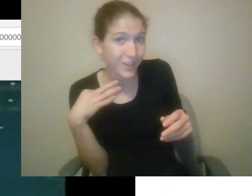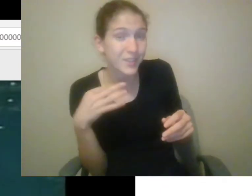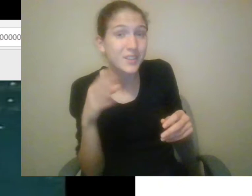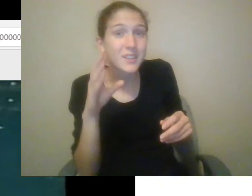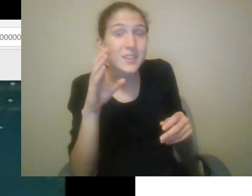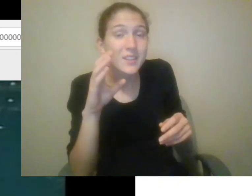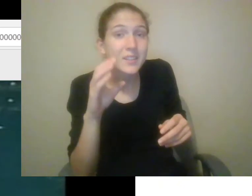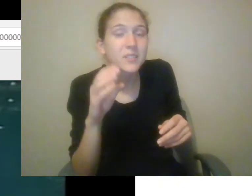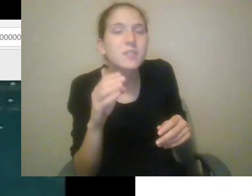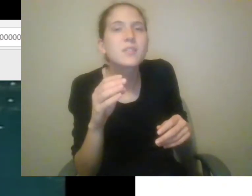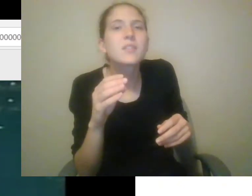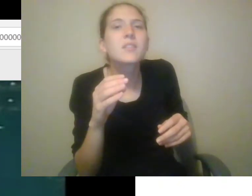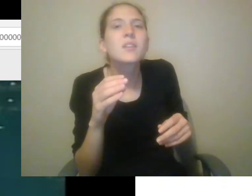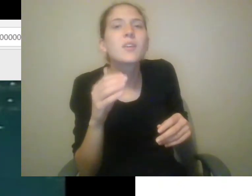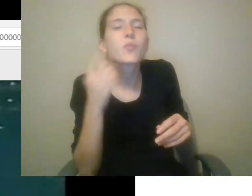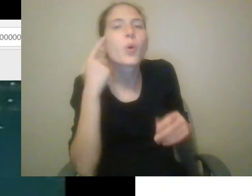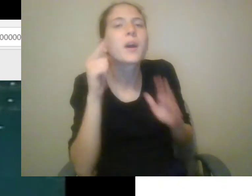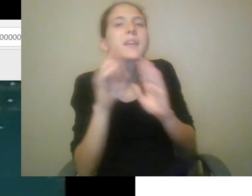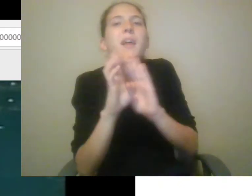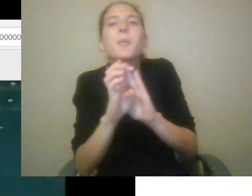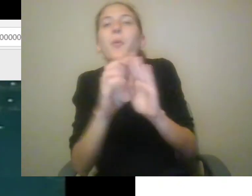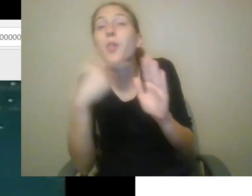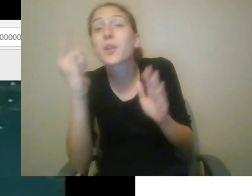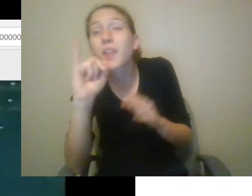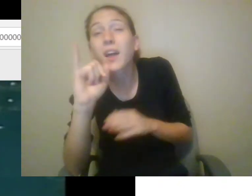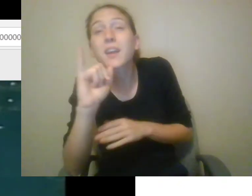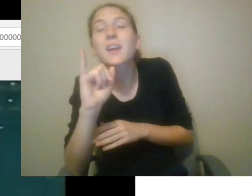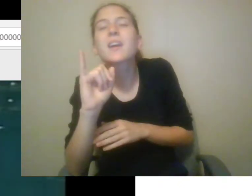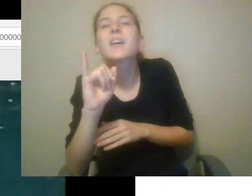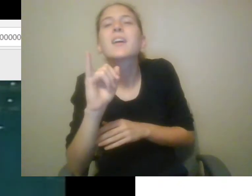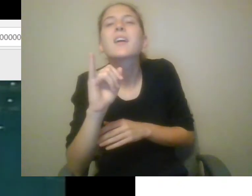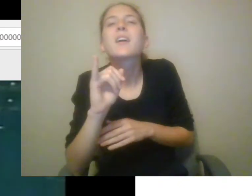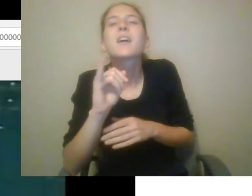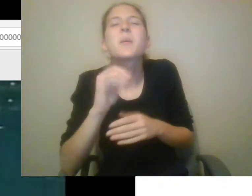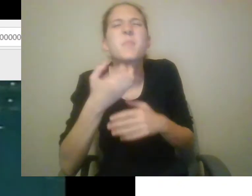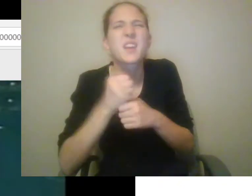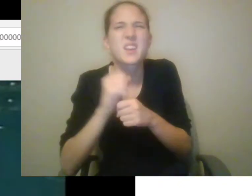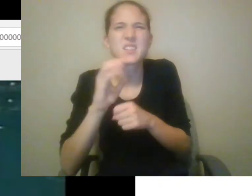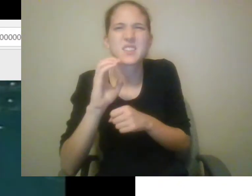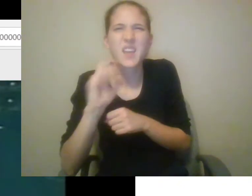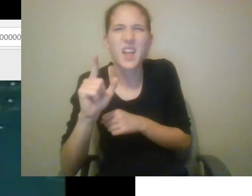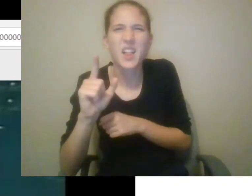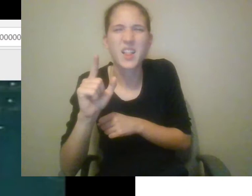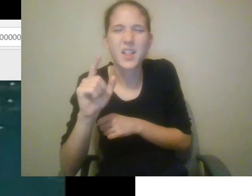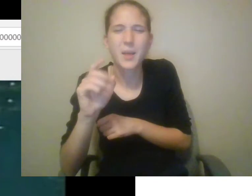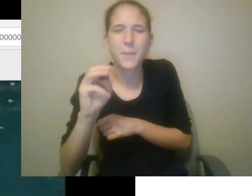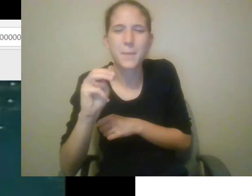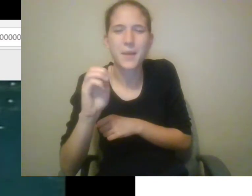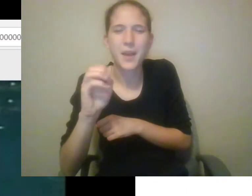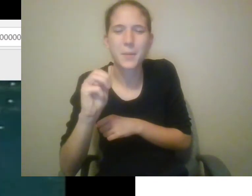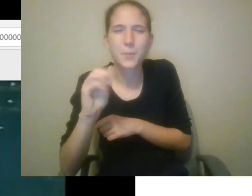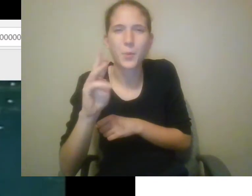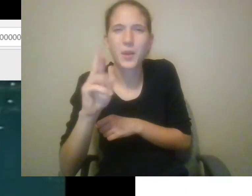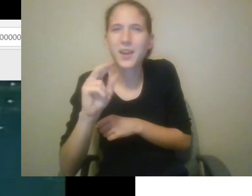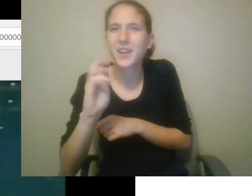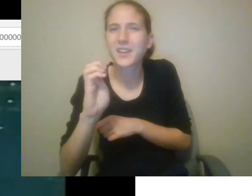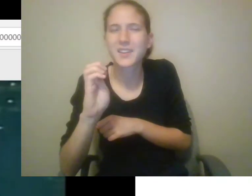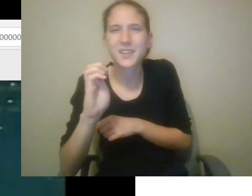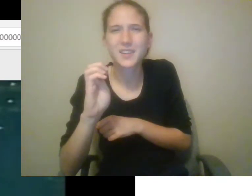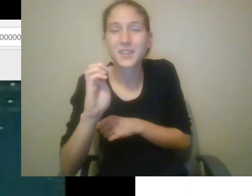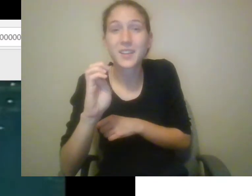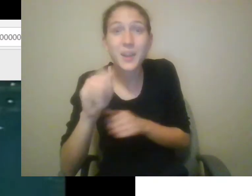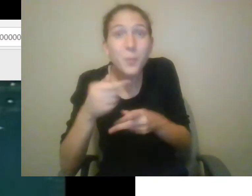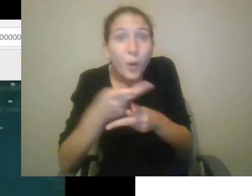cells? Okay, are we going to be able to play with any of your membranes? No. So, how about if I used one of the larger